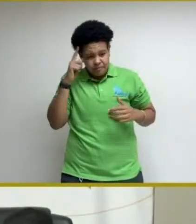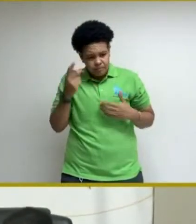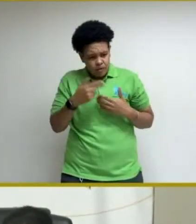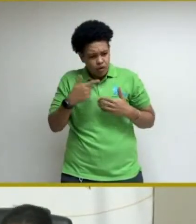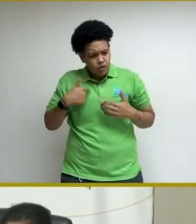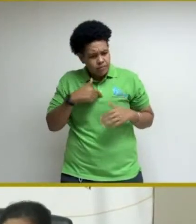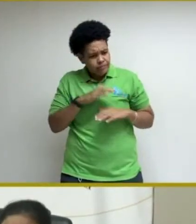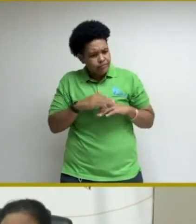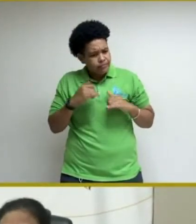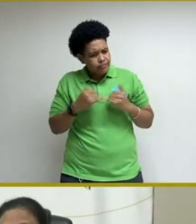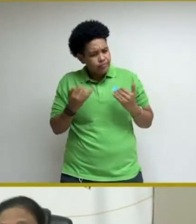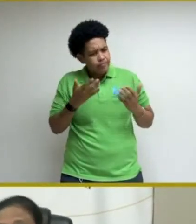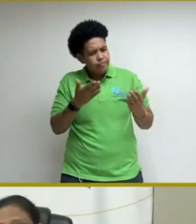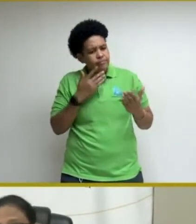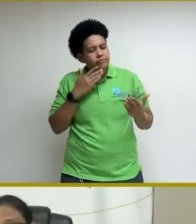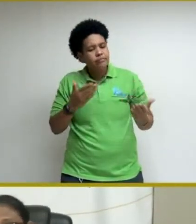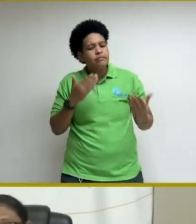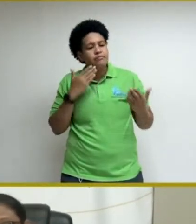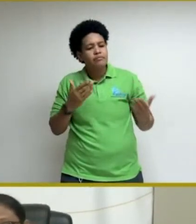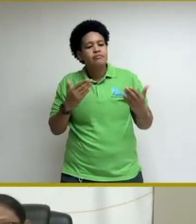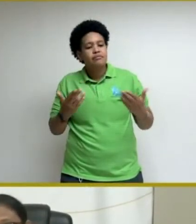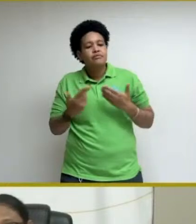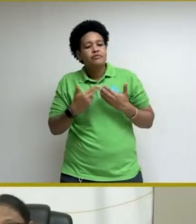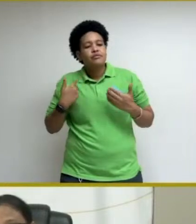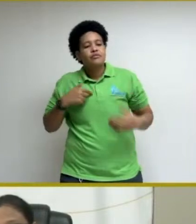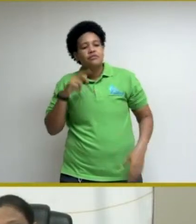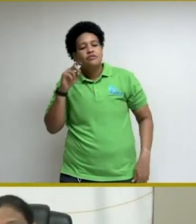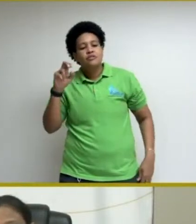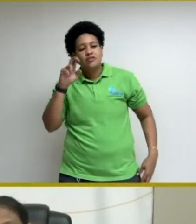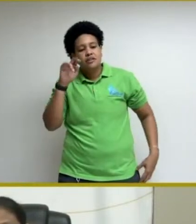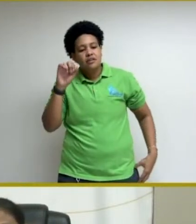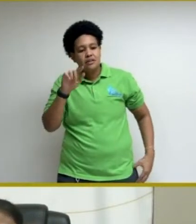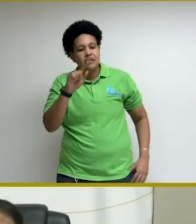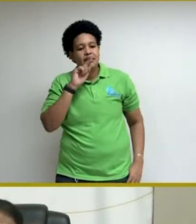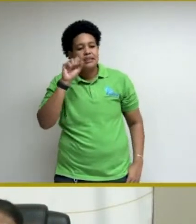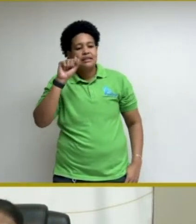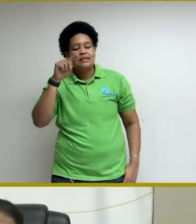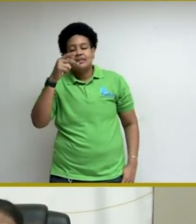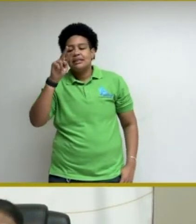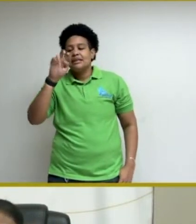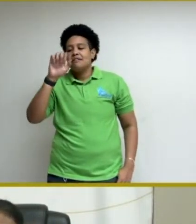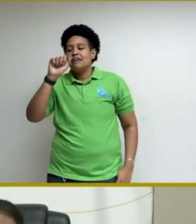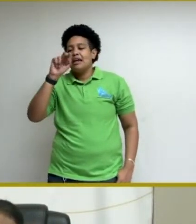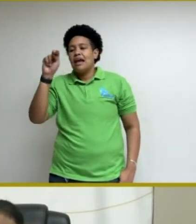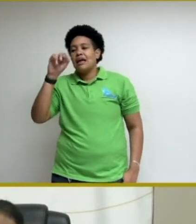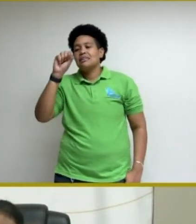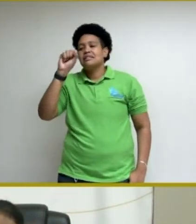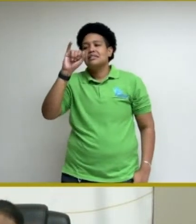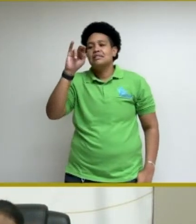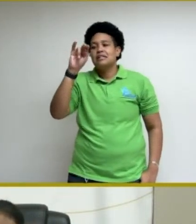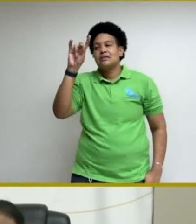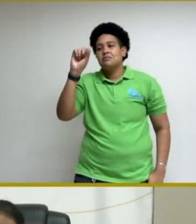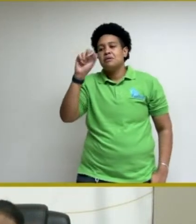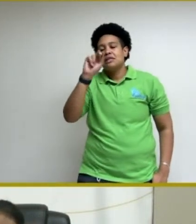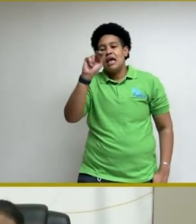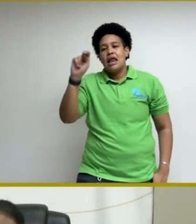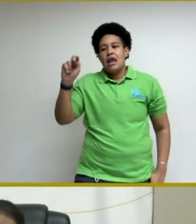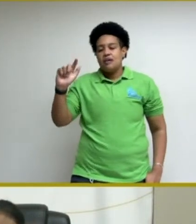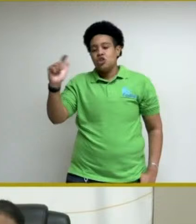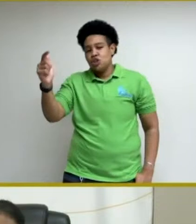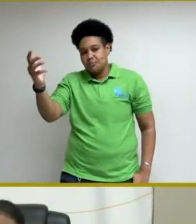us online. Thank you for joining us, Dr. Ennis. Stevie-Ann Simmons, NNN, you have the next